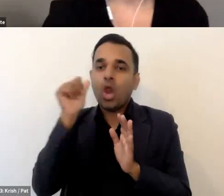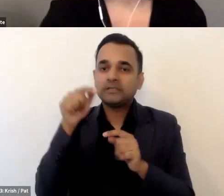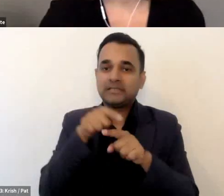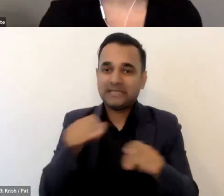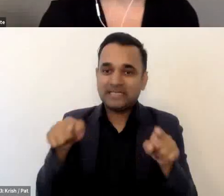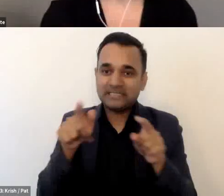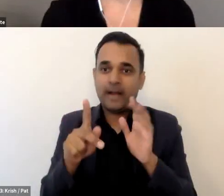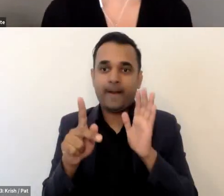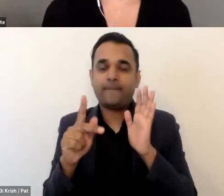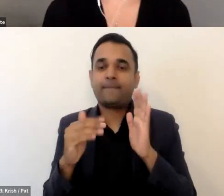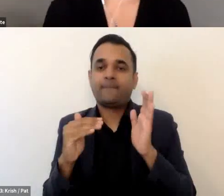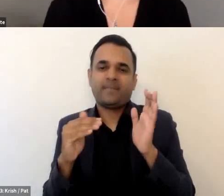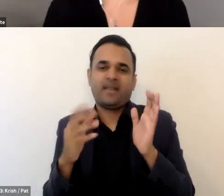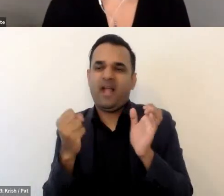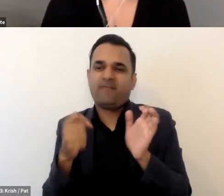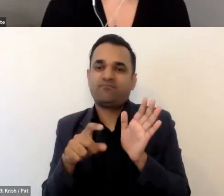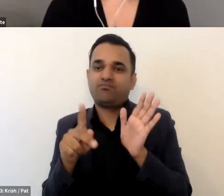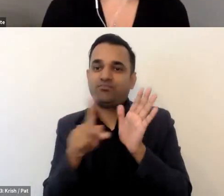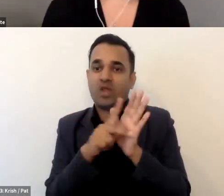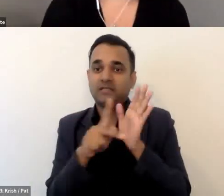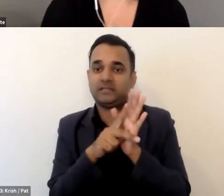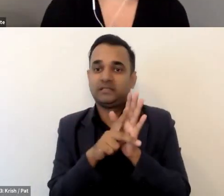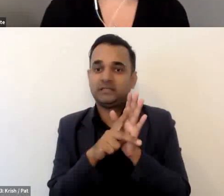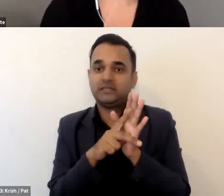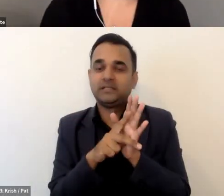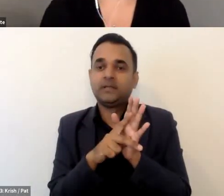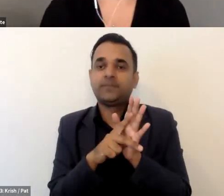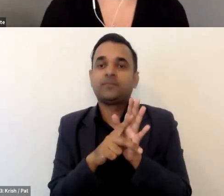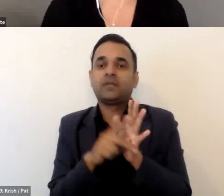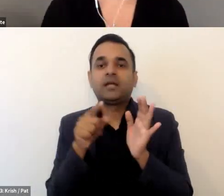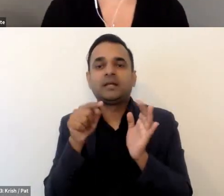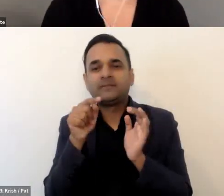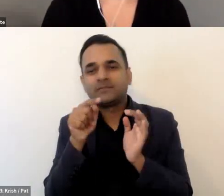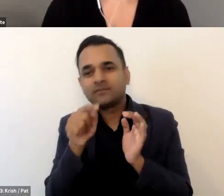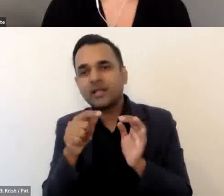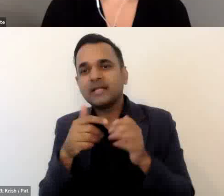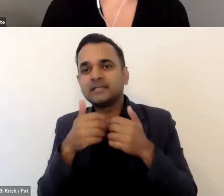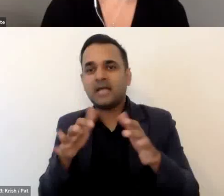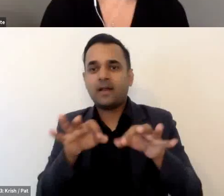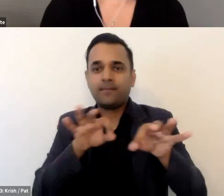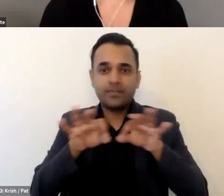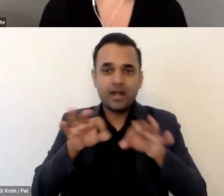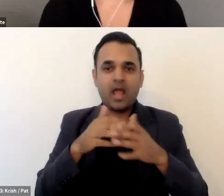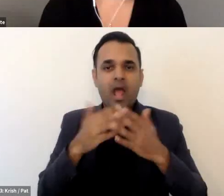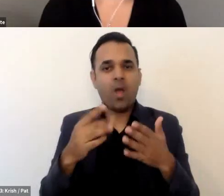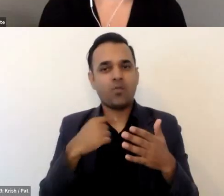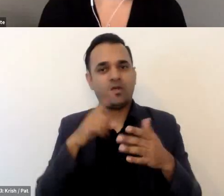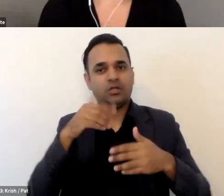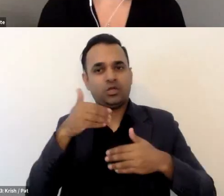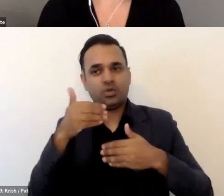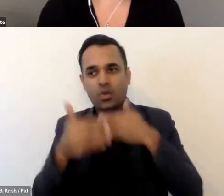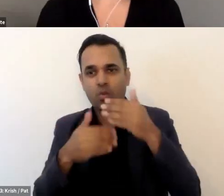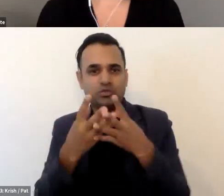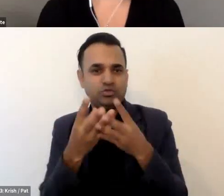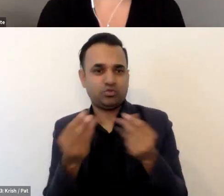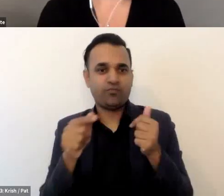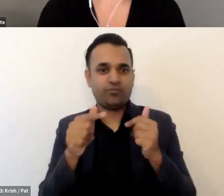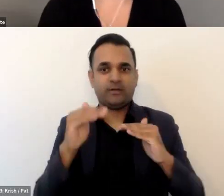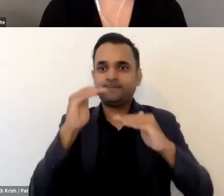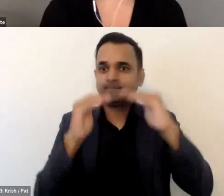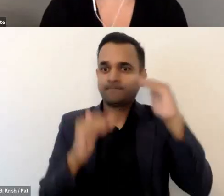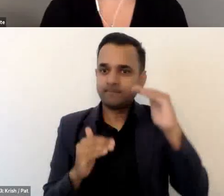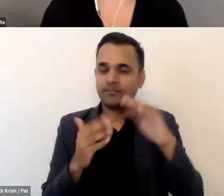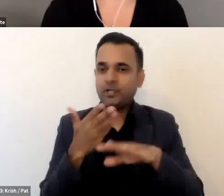thank you so much, Harpreet. And I think some of the things you mentioned, you know, there's a point where it